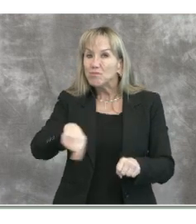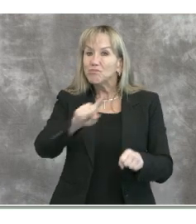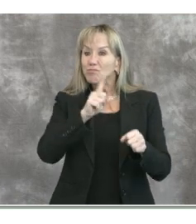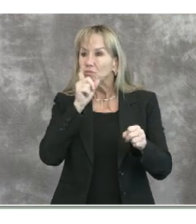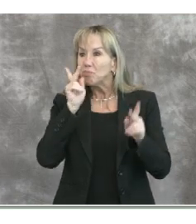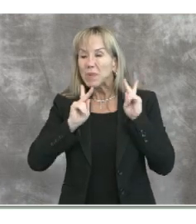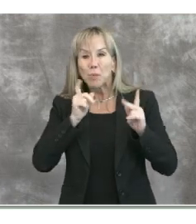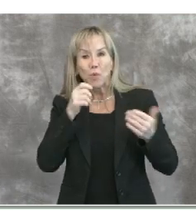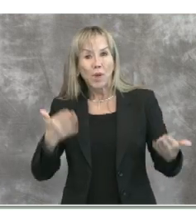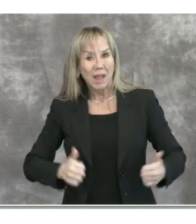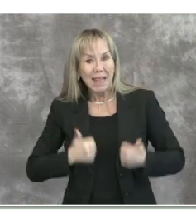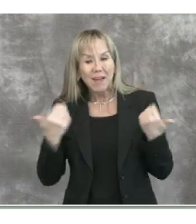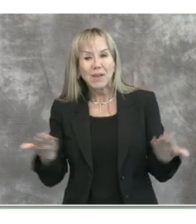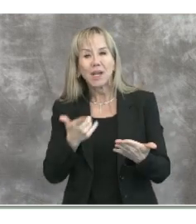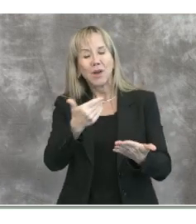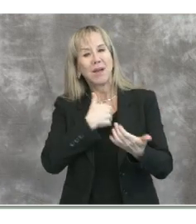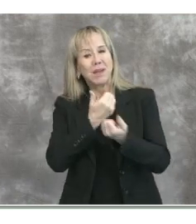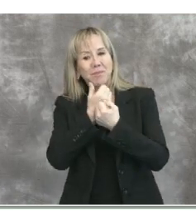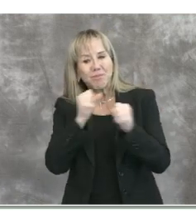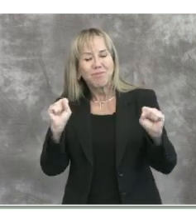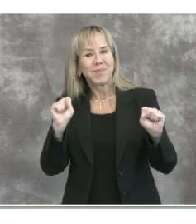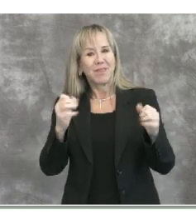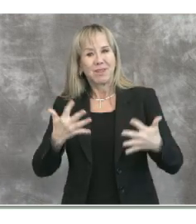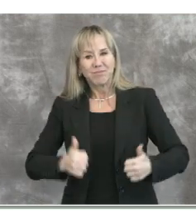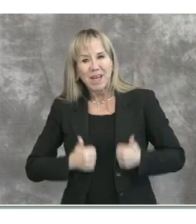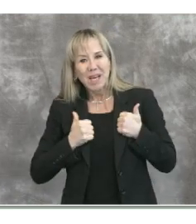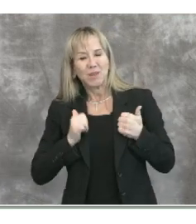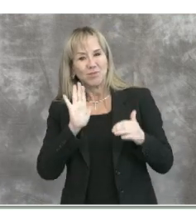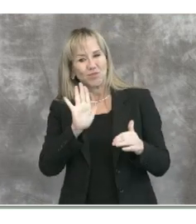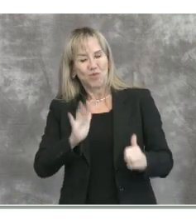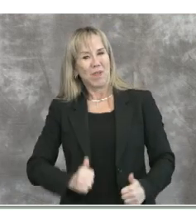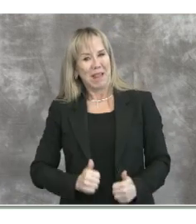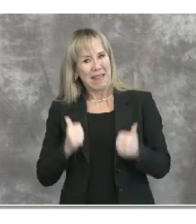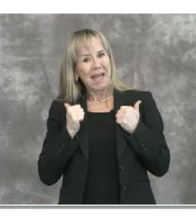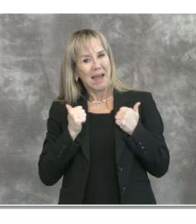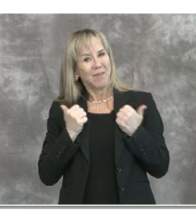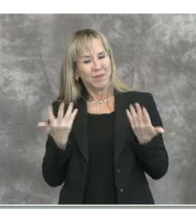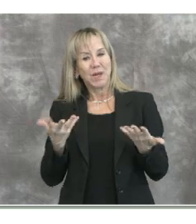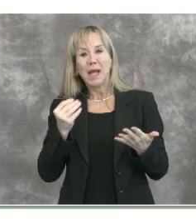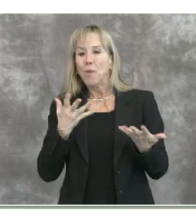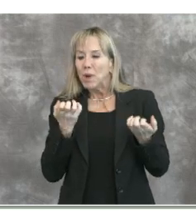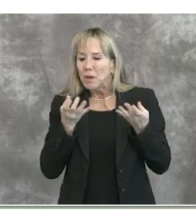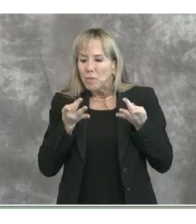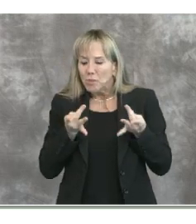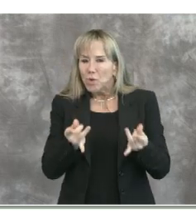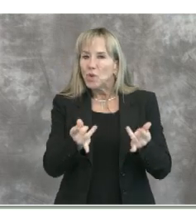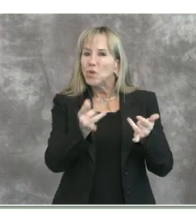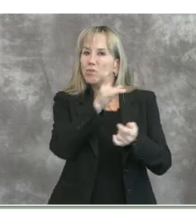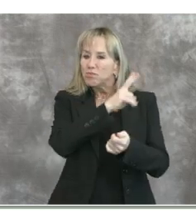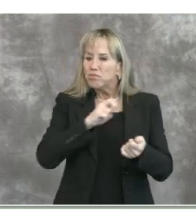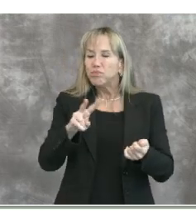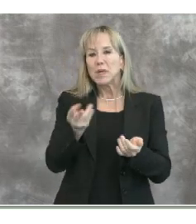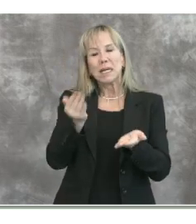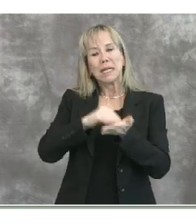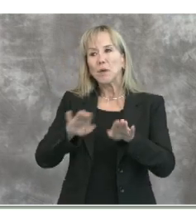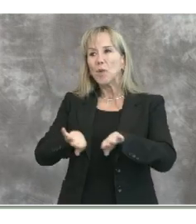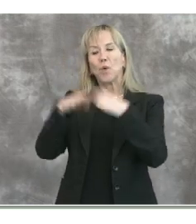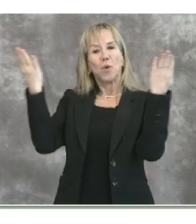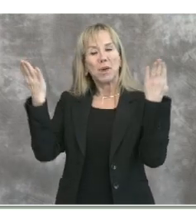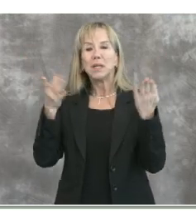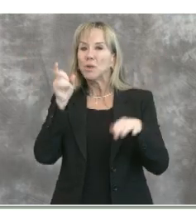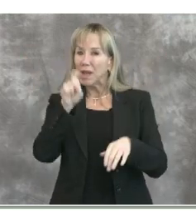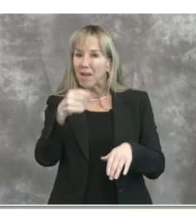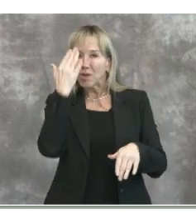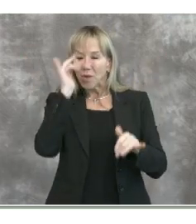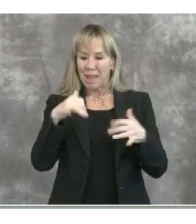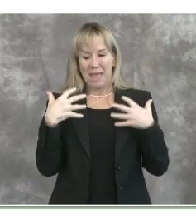residents, but also the best protections for the economic development. In order to have a smooth economic recovery, we have to align the interest of public